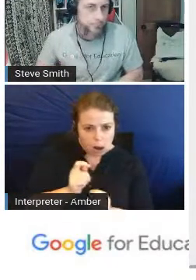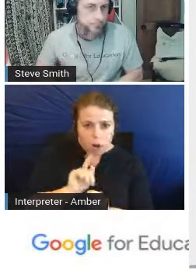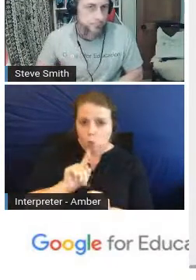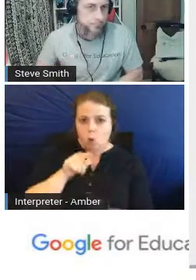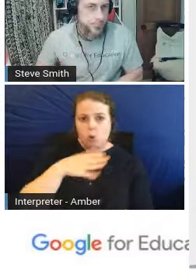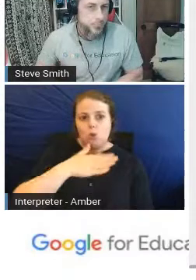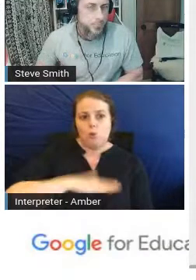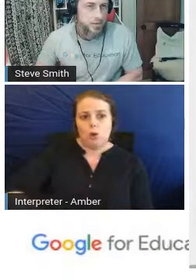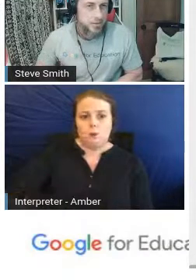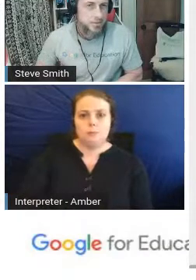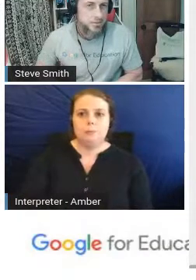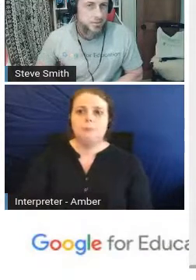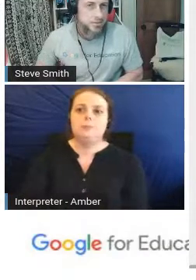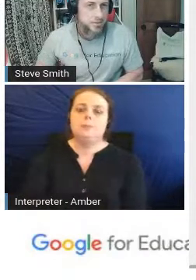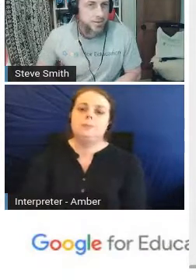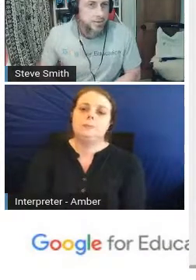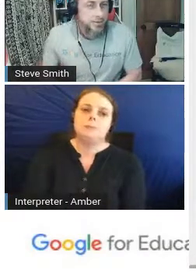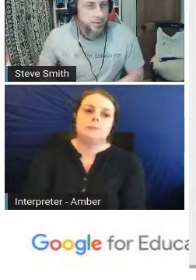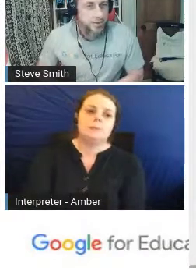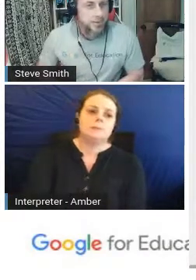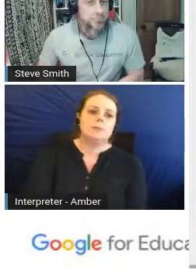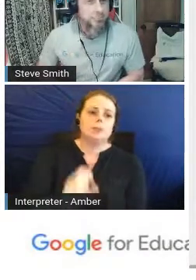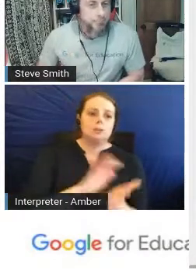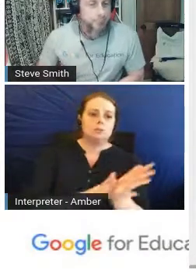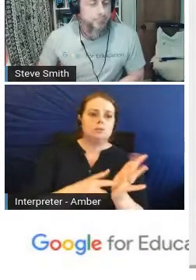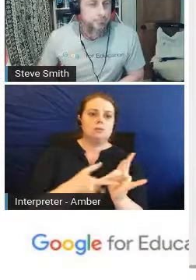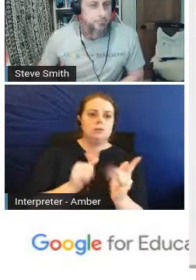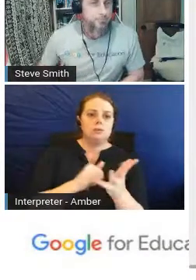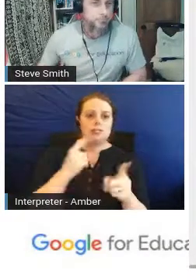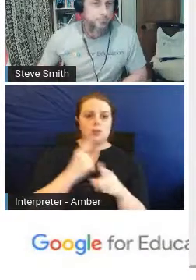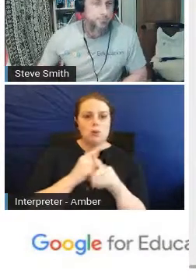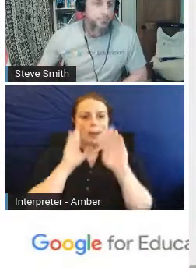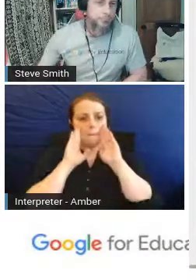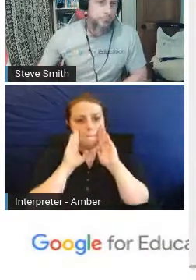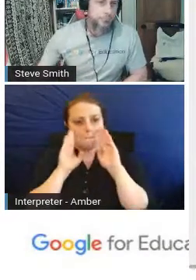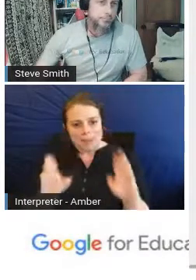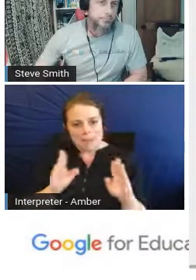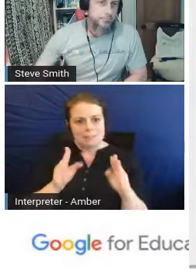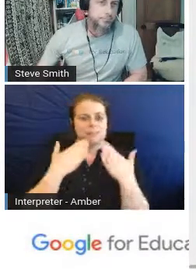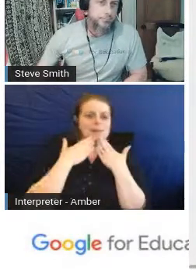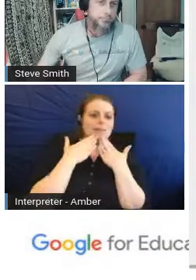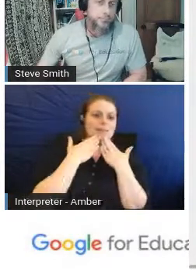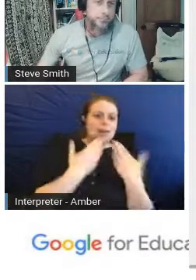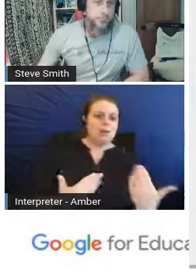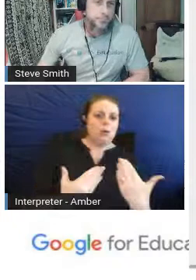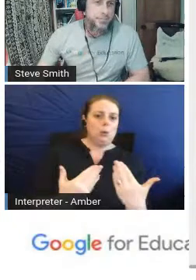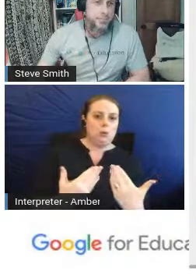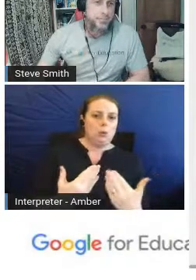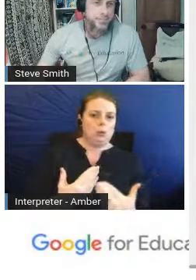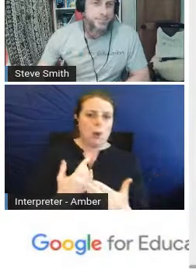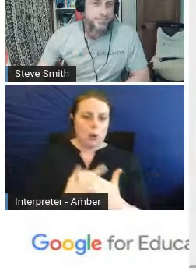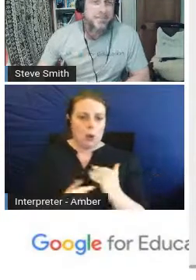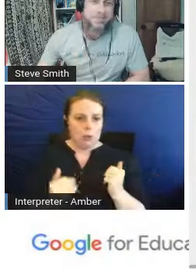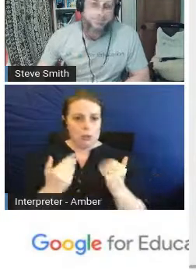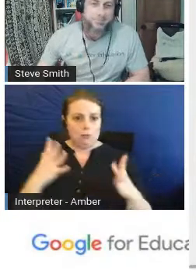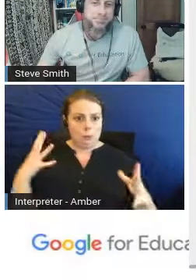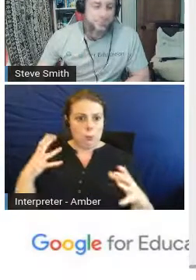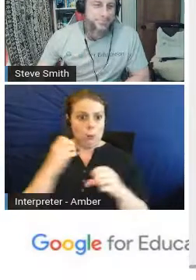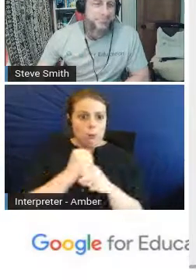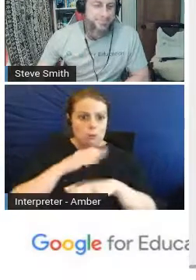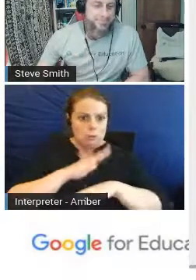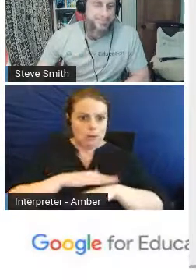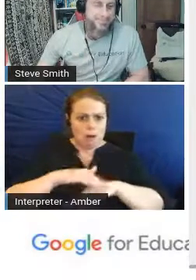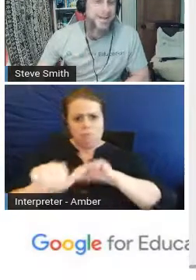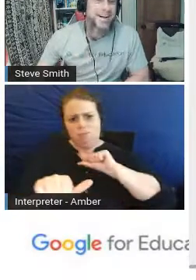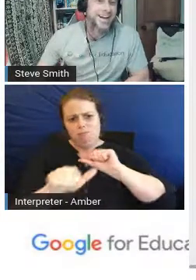be. Amazing, Steve. It just gives us such a, and thank you for doing that. And we only gave you a compressed period of time, and you did a brilliant